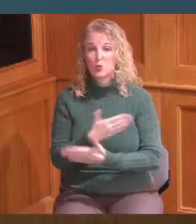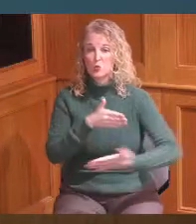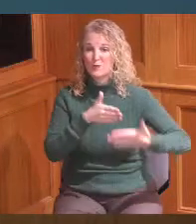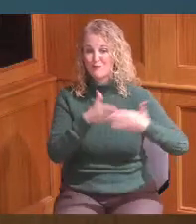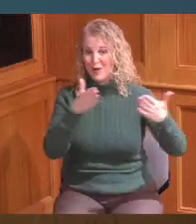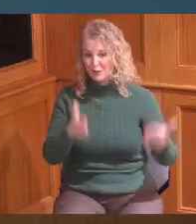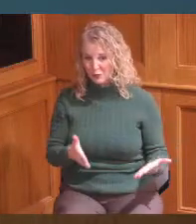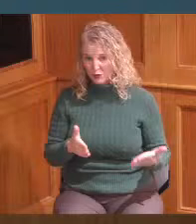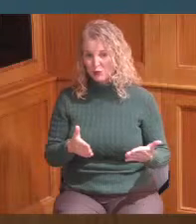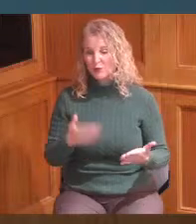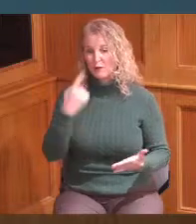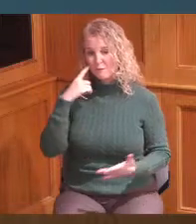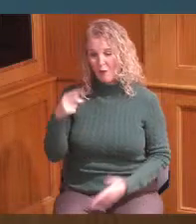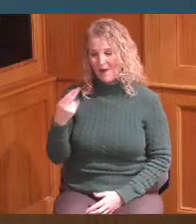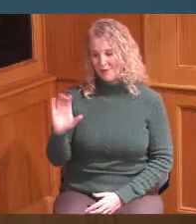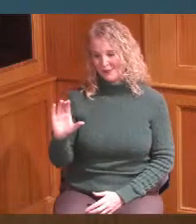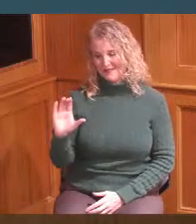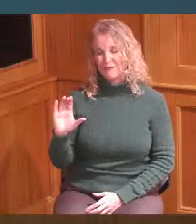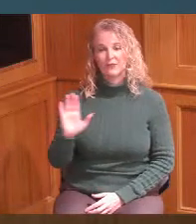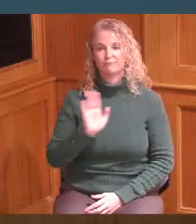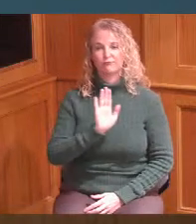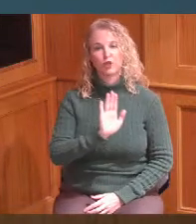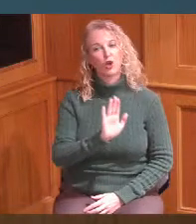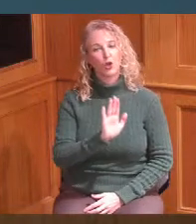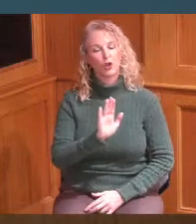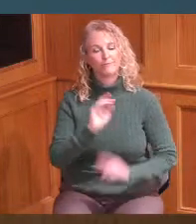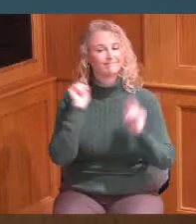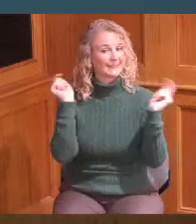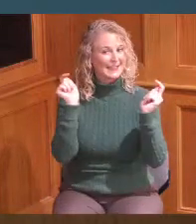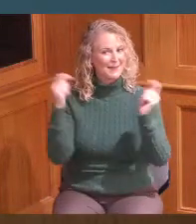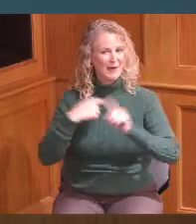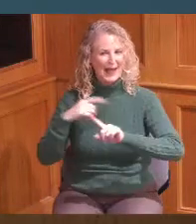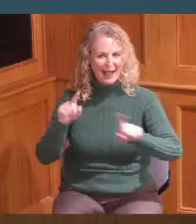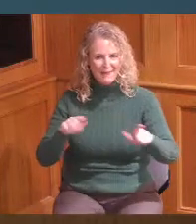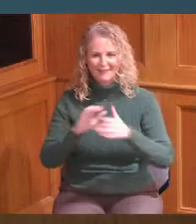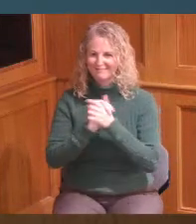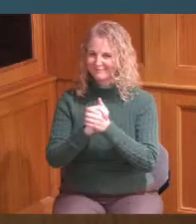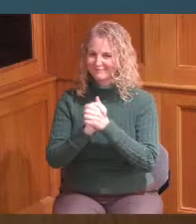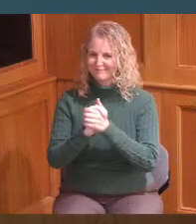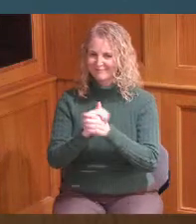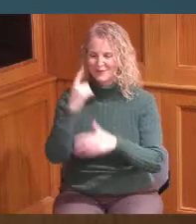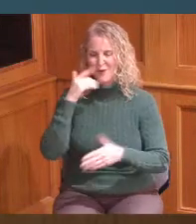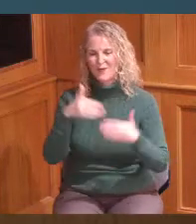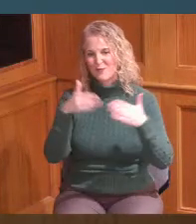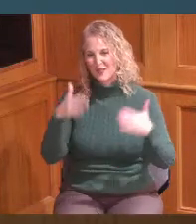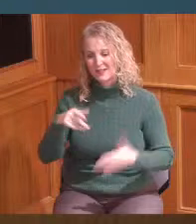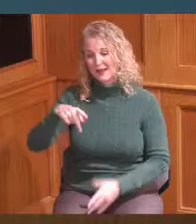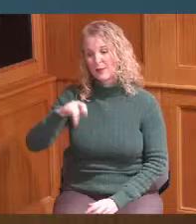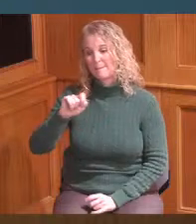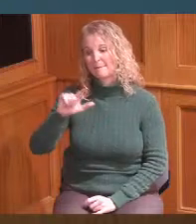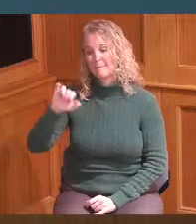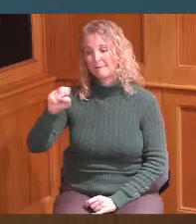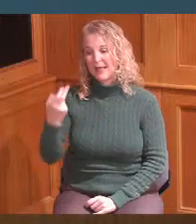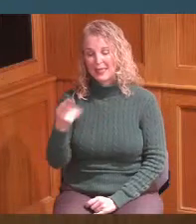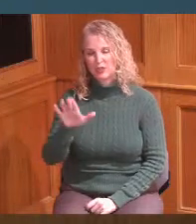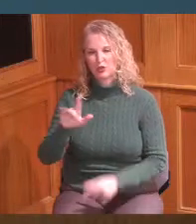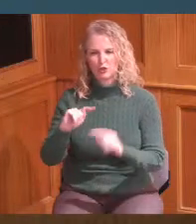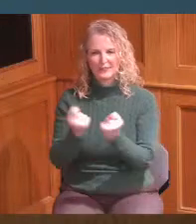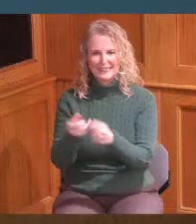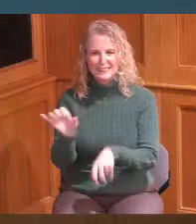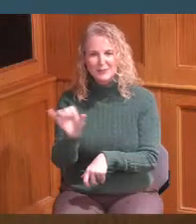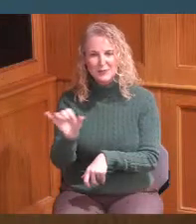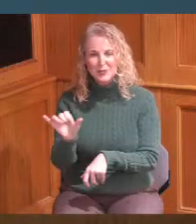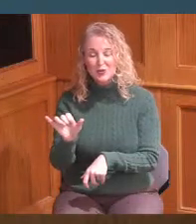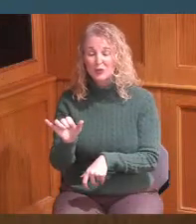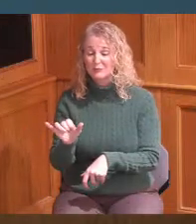prosecutor of Hamilton County. I was able to attend that. Congratulations to Prosecutor Pillich and her team. They are